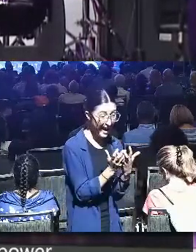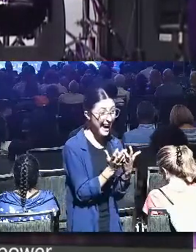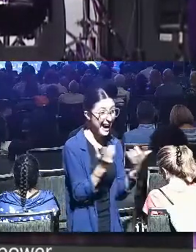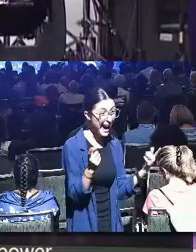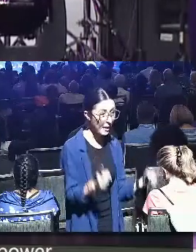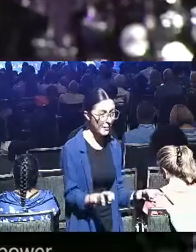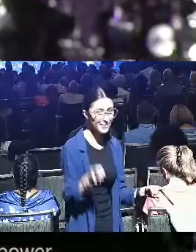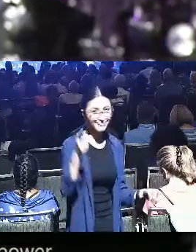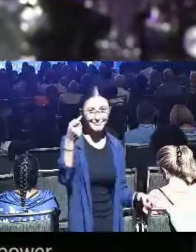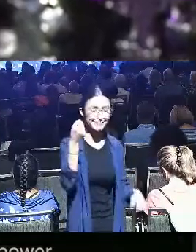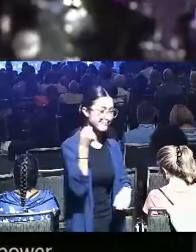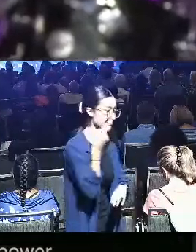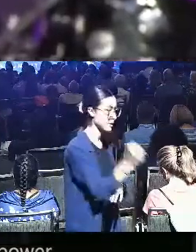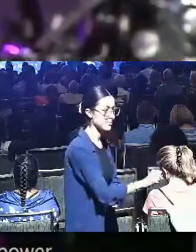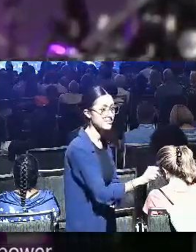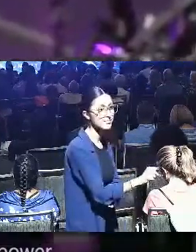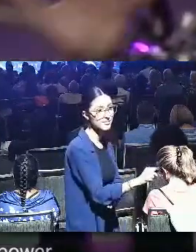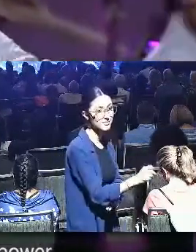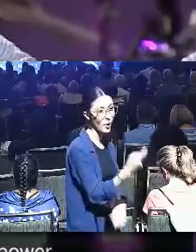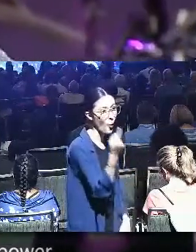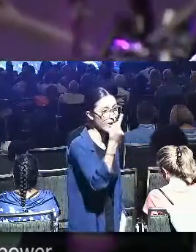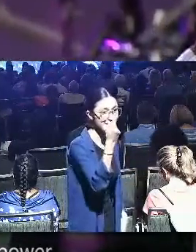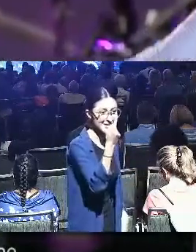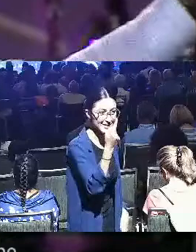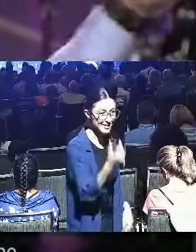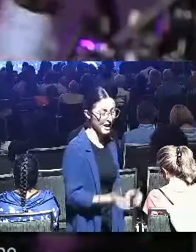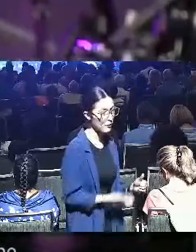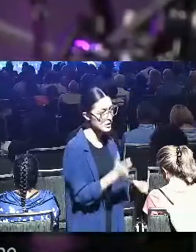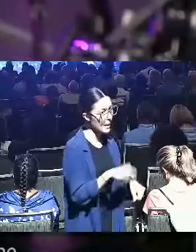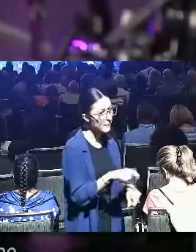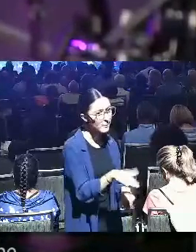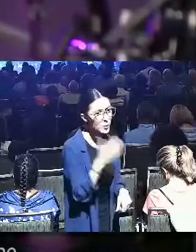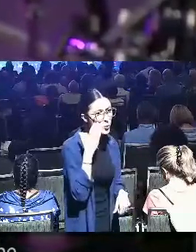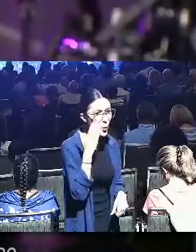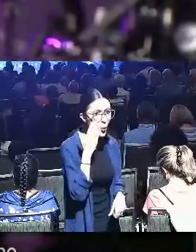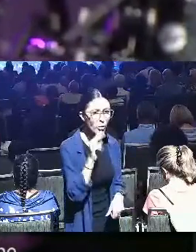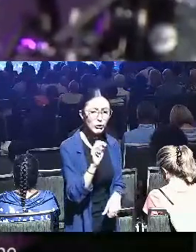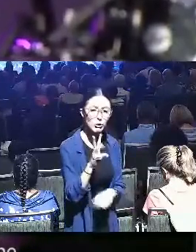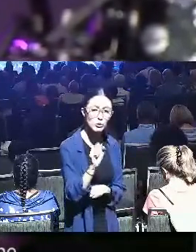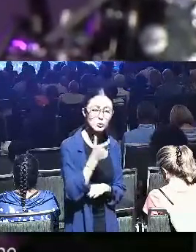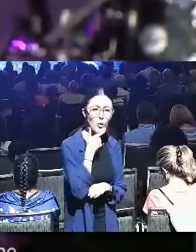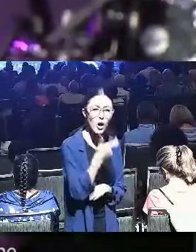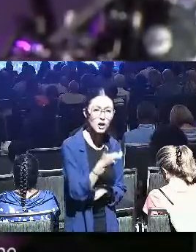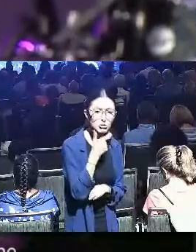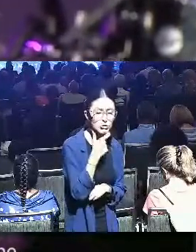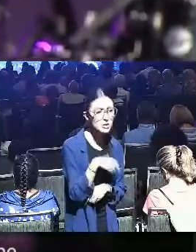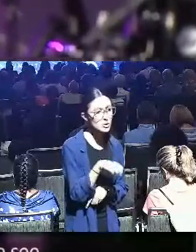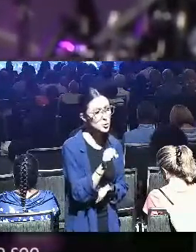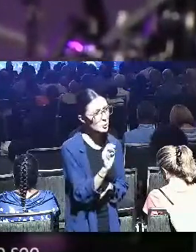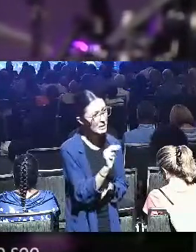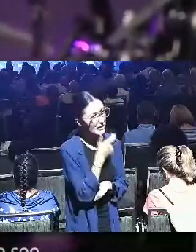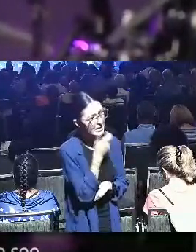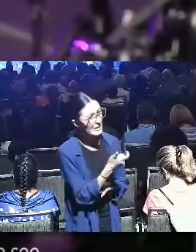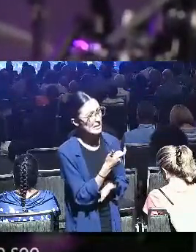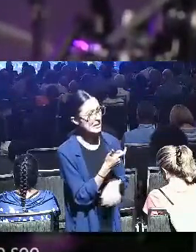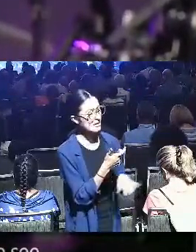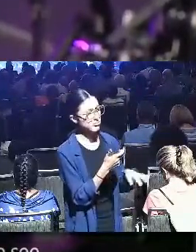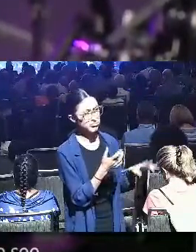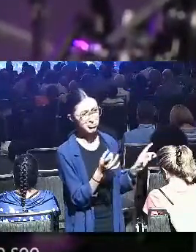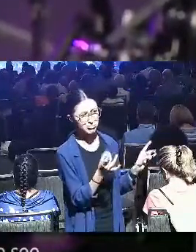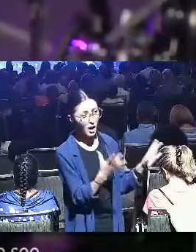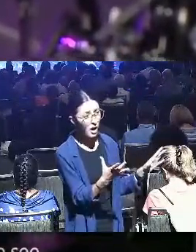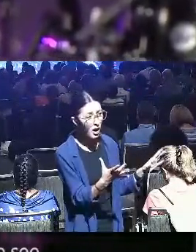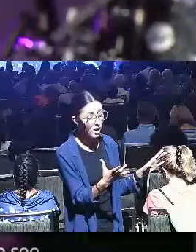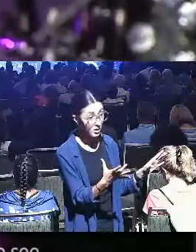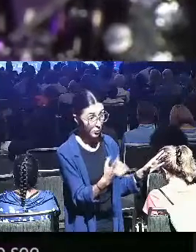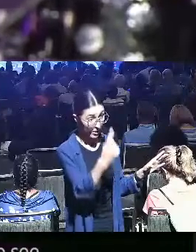single time. When we're watching the news, we see chaos. When we're watching social media and we see chaos, what we should think instinctively is, man, God's